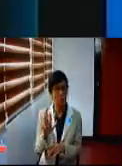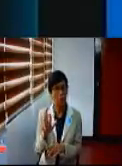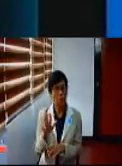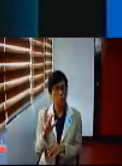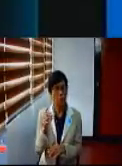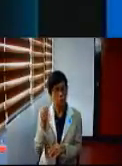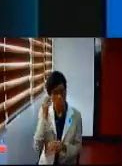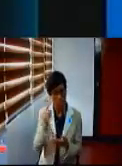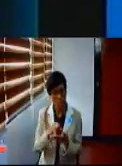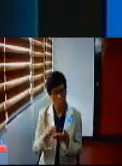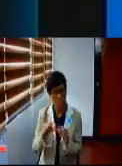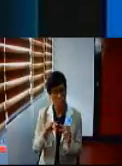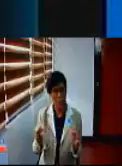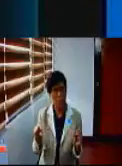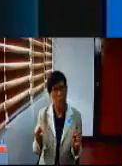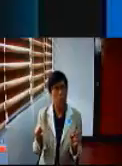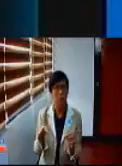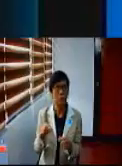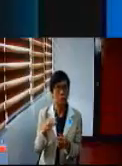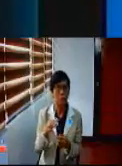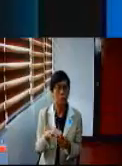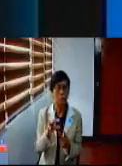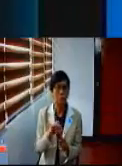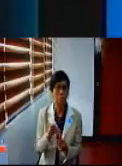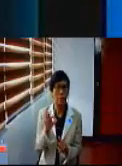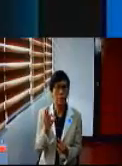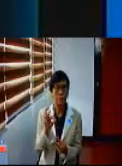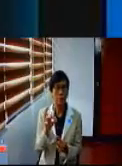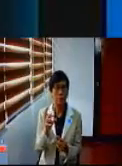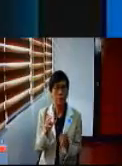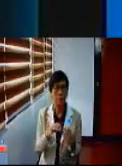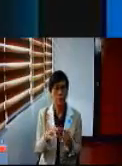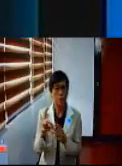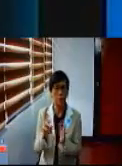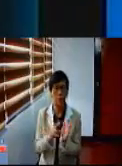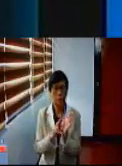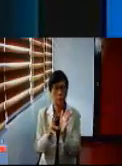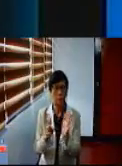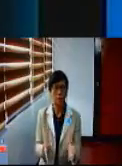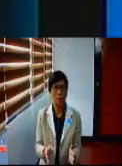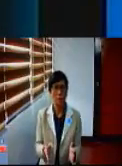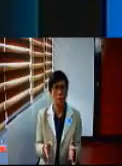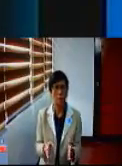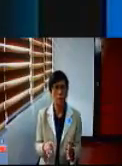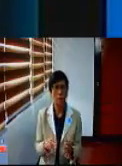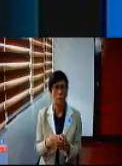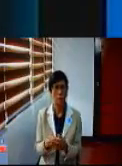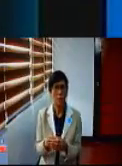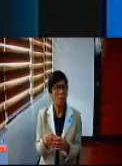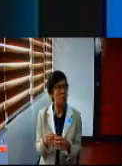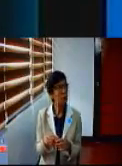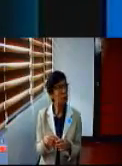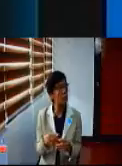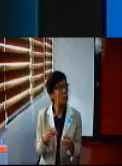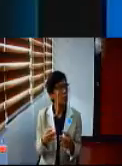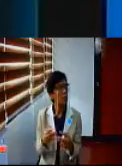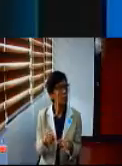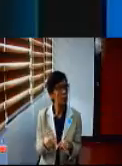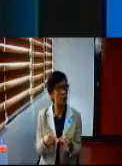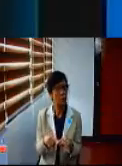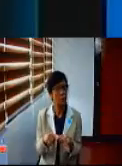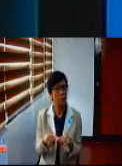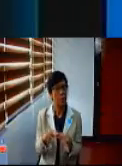General nominated a special representative in the form of Professor John Ragging, with a very specific